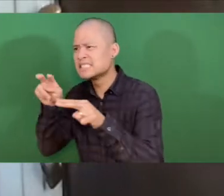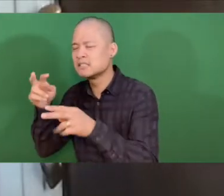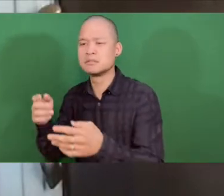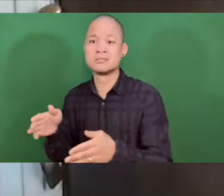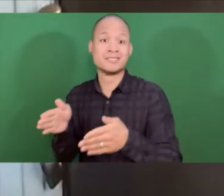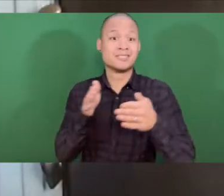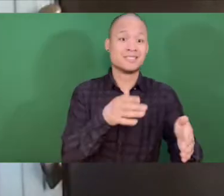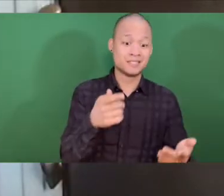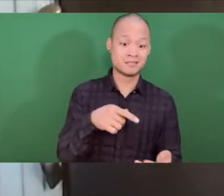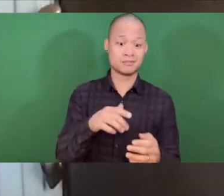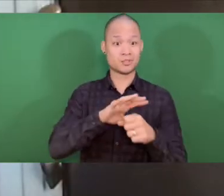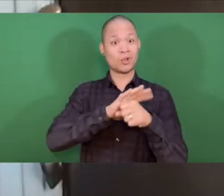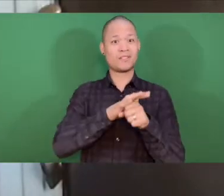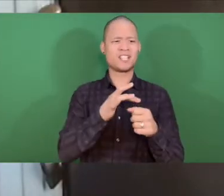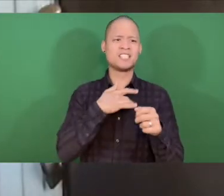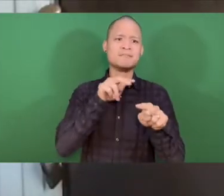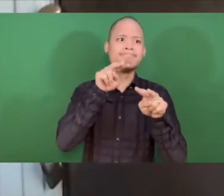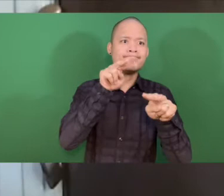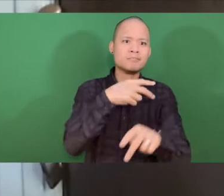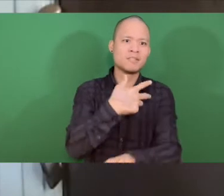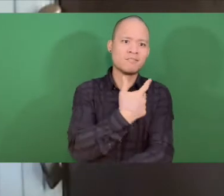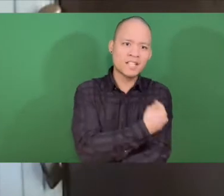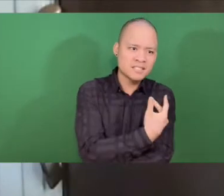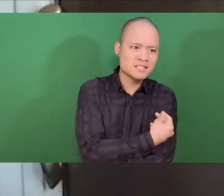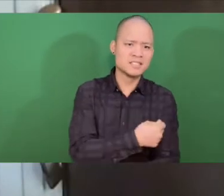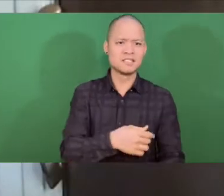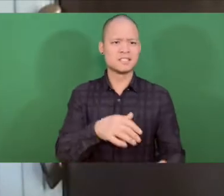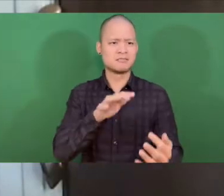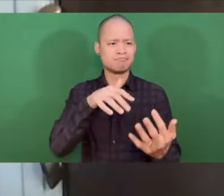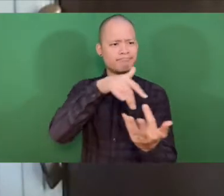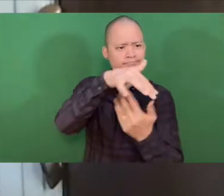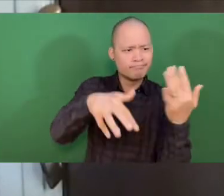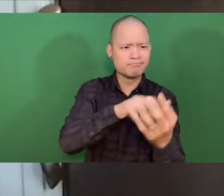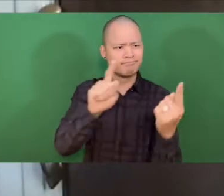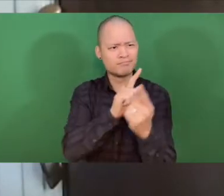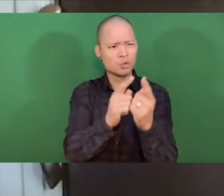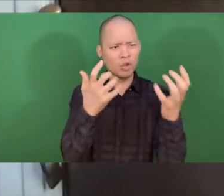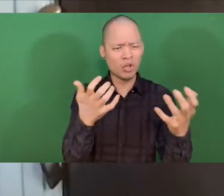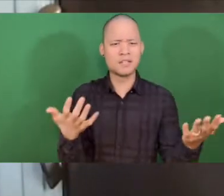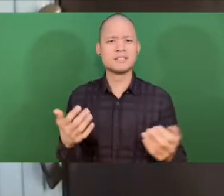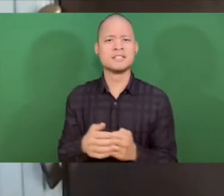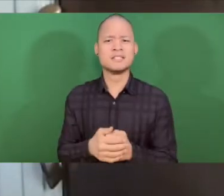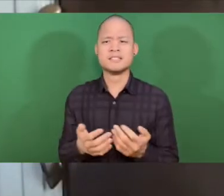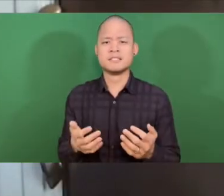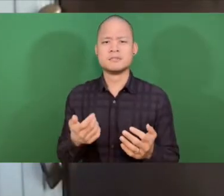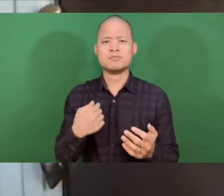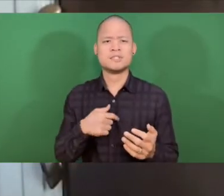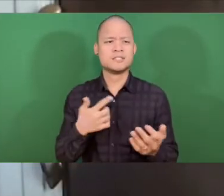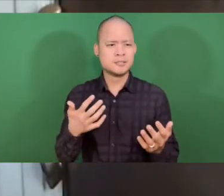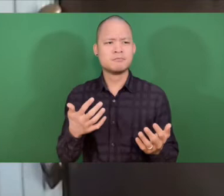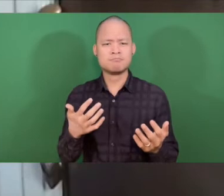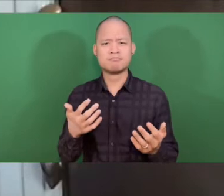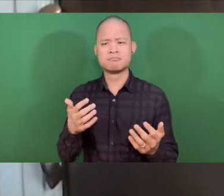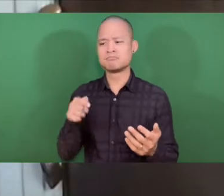getting together without so much distance between each other. We are